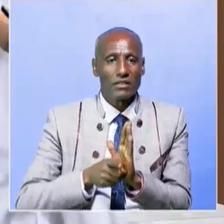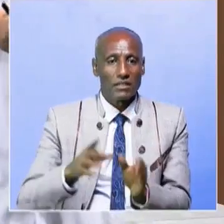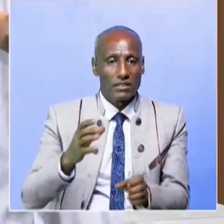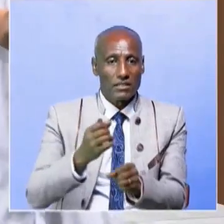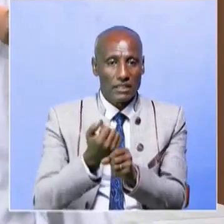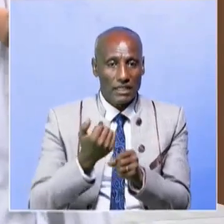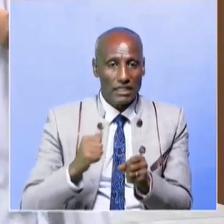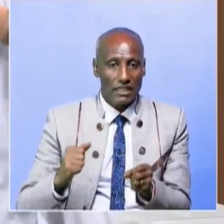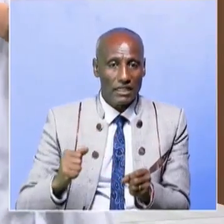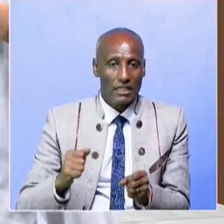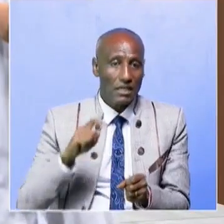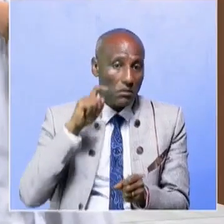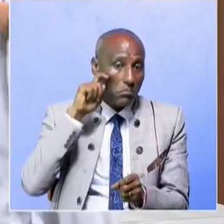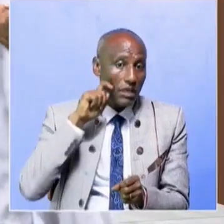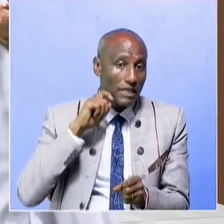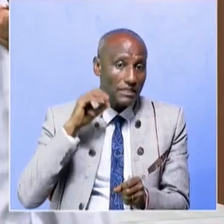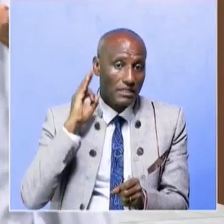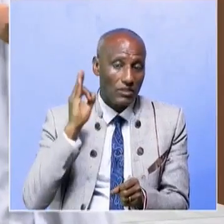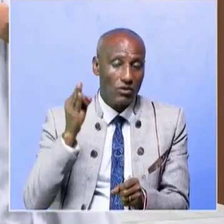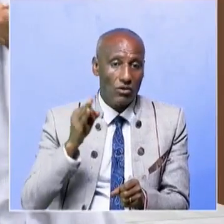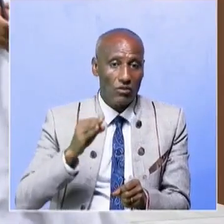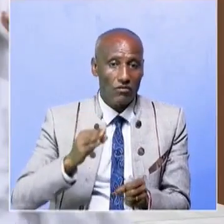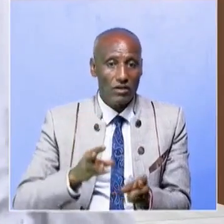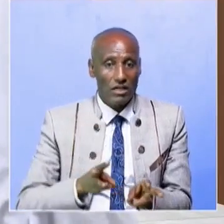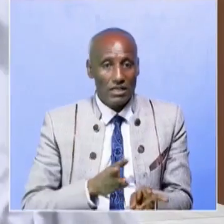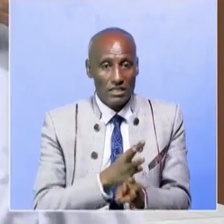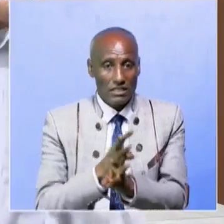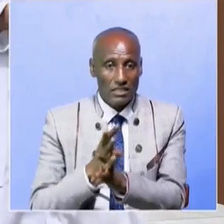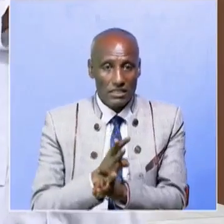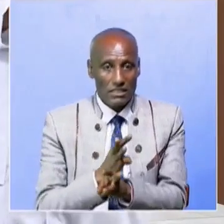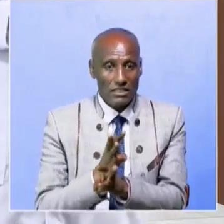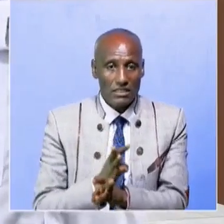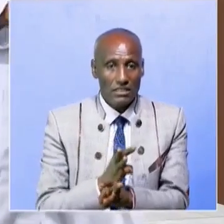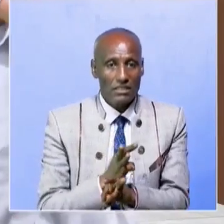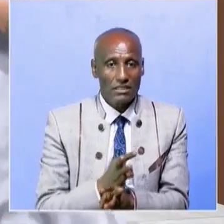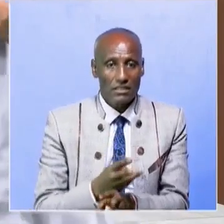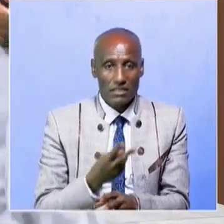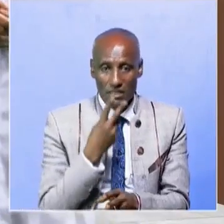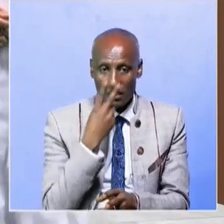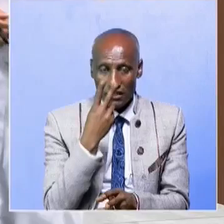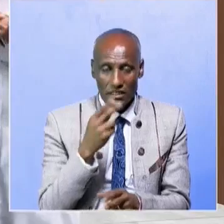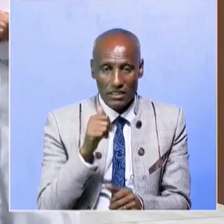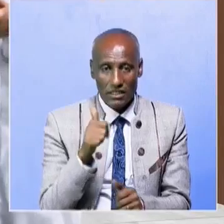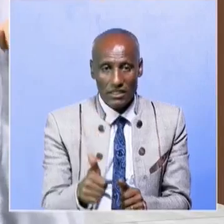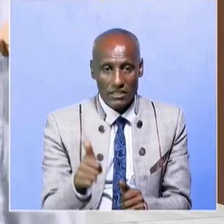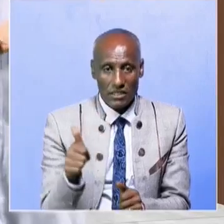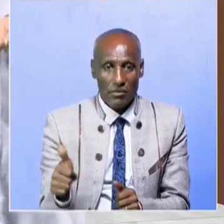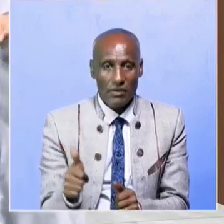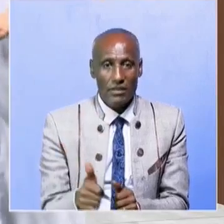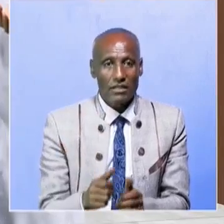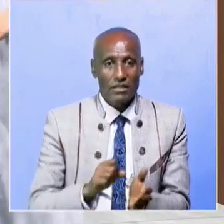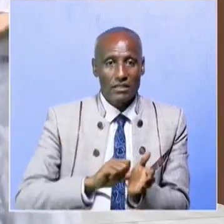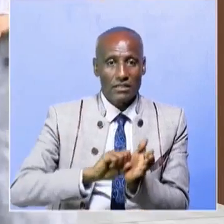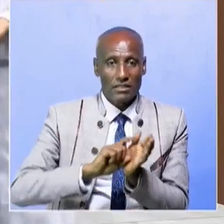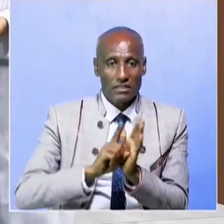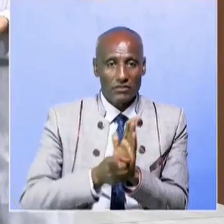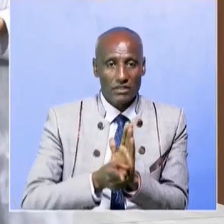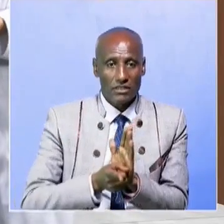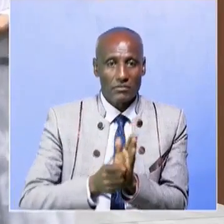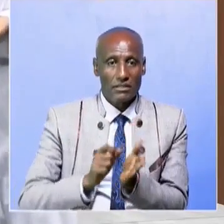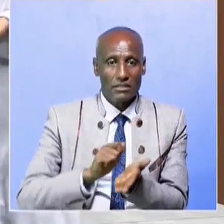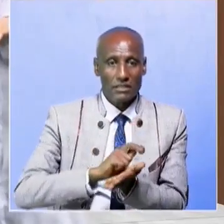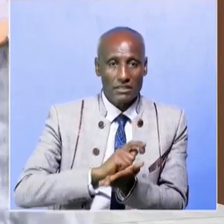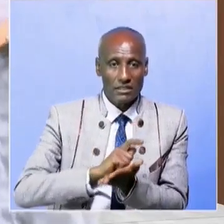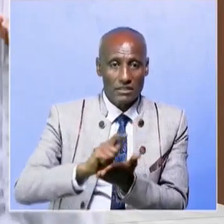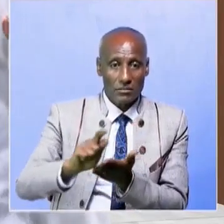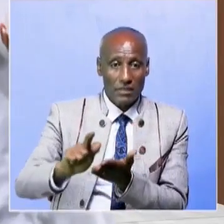taking plastic off the streets, of the many streets that we see here in Addis Ababa. For example, it is clean. The